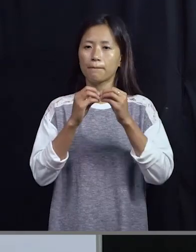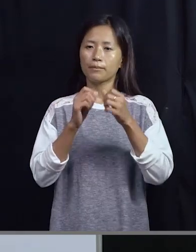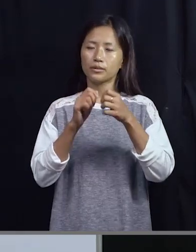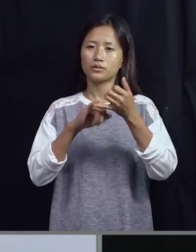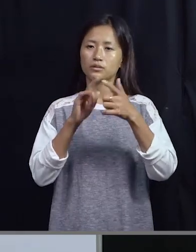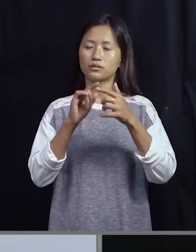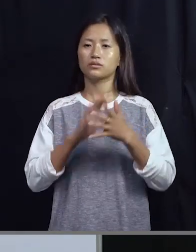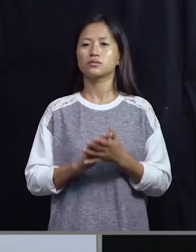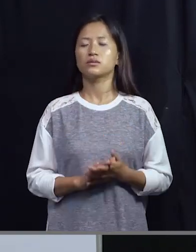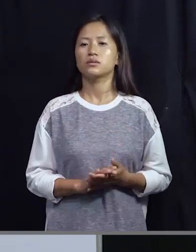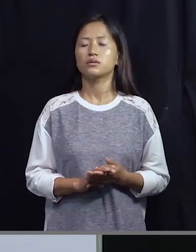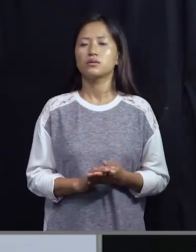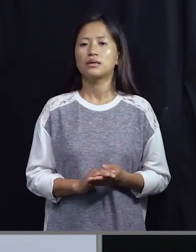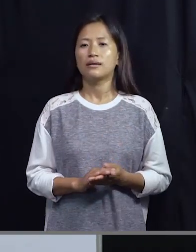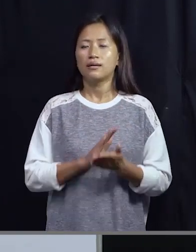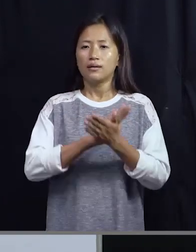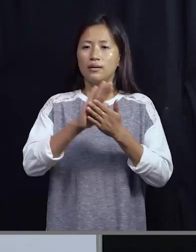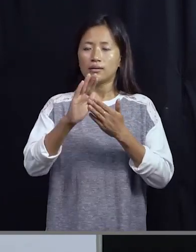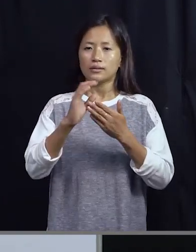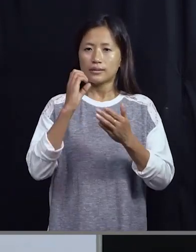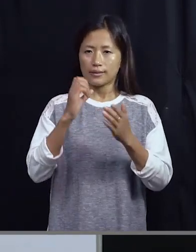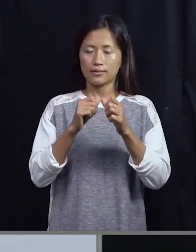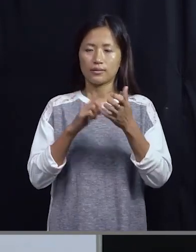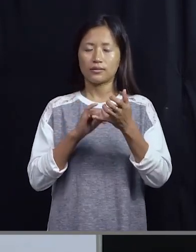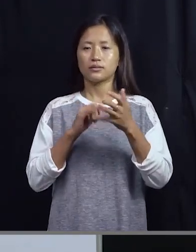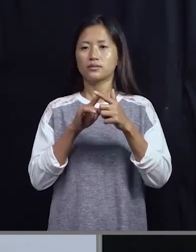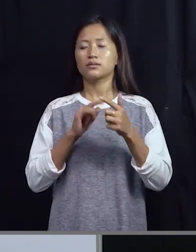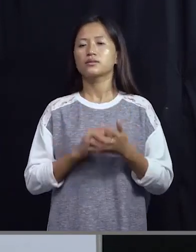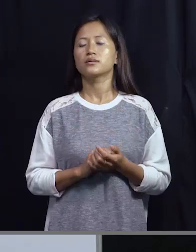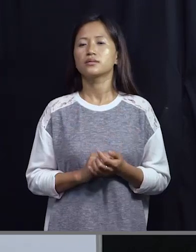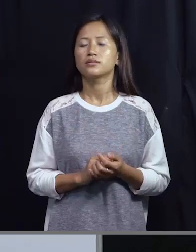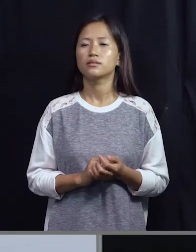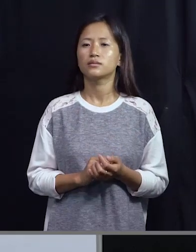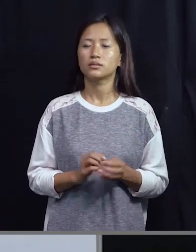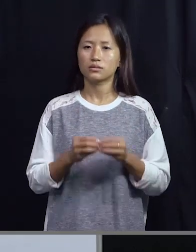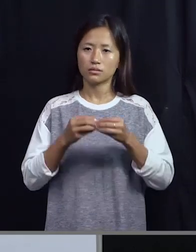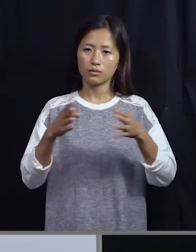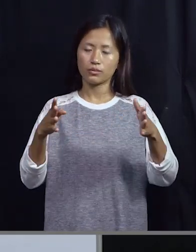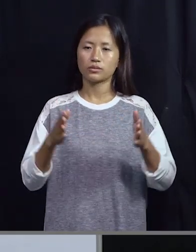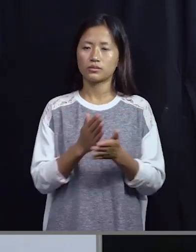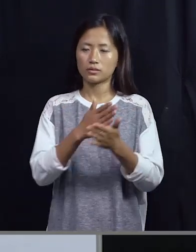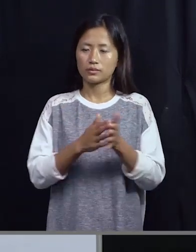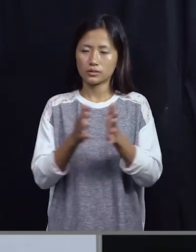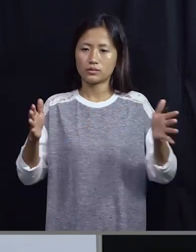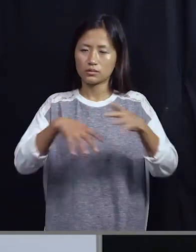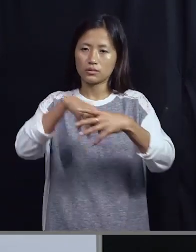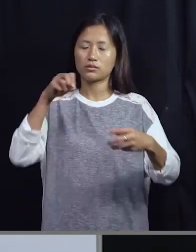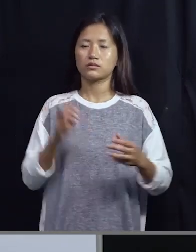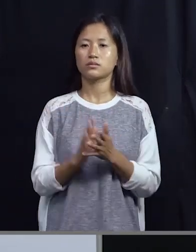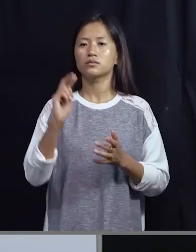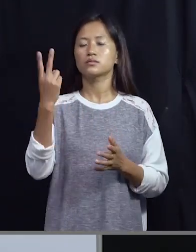chains. So this helicase breaks down the hydrogen bonds, and then it separates out the